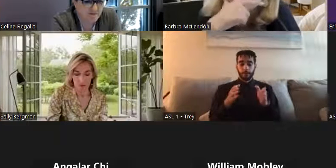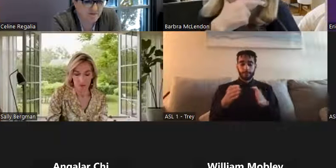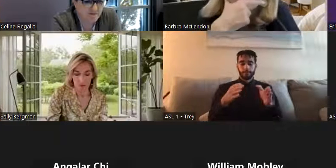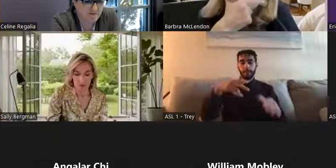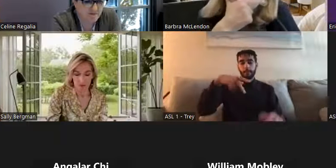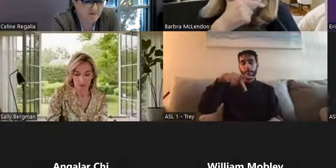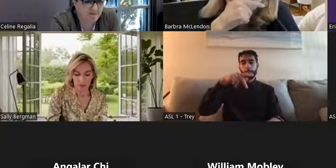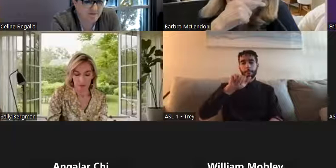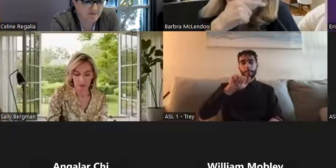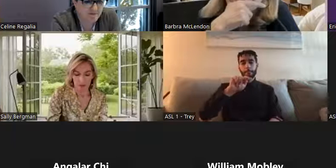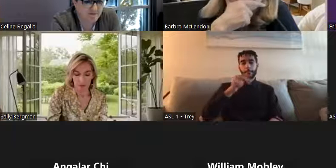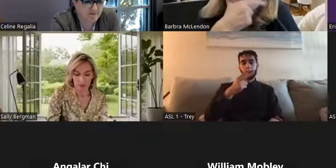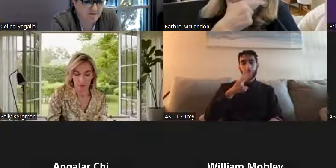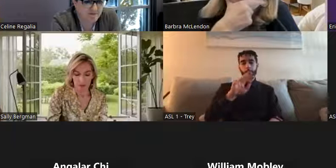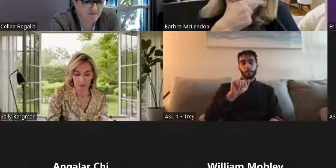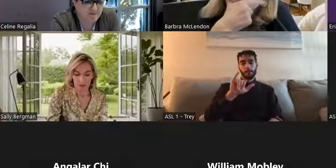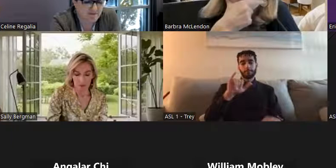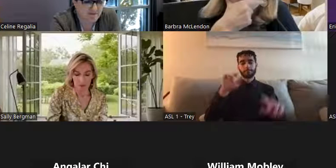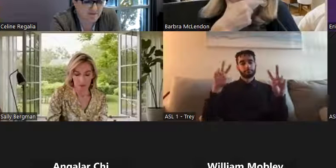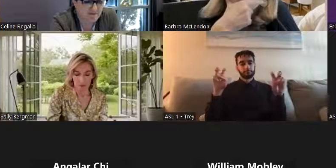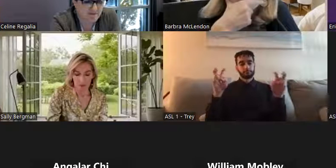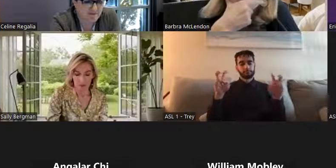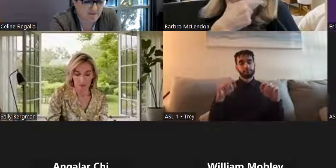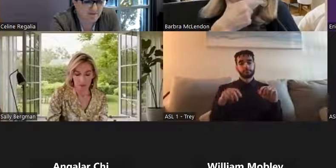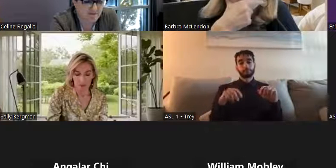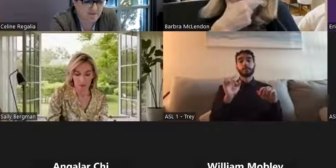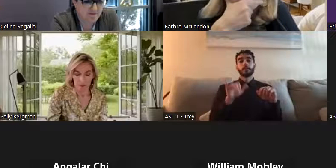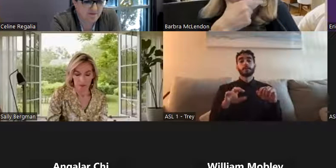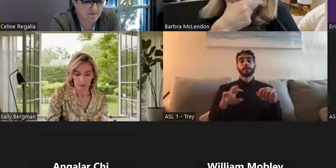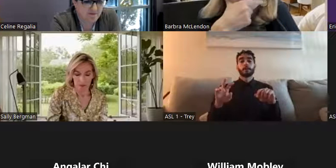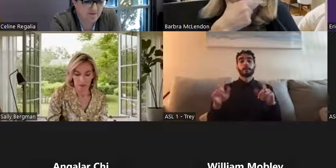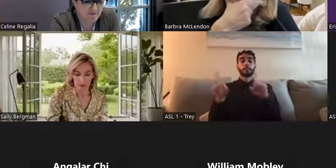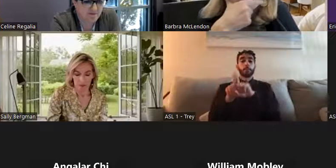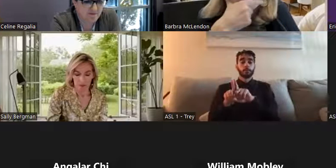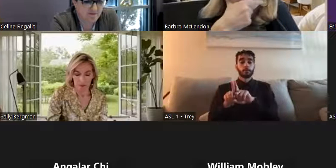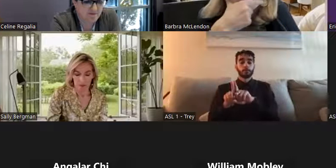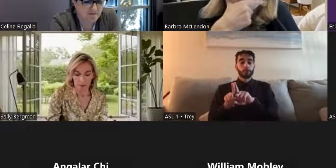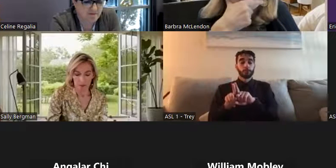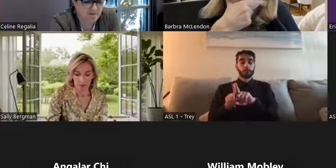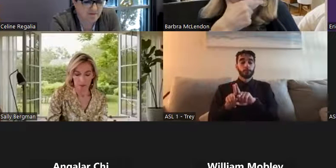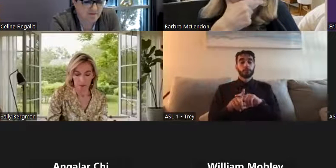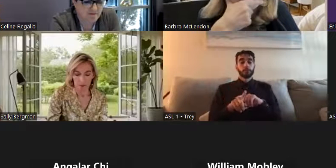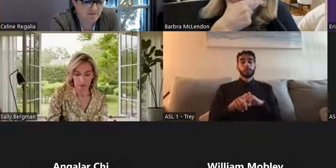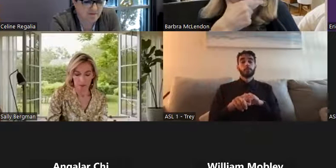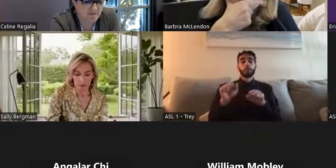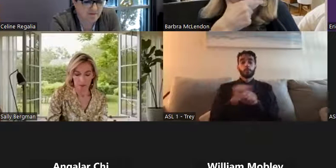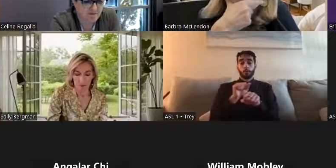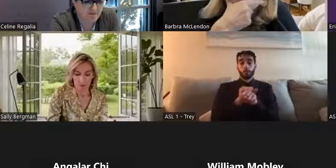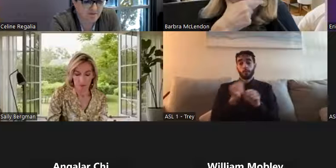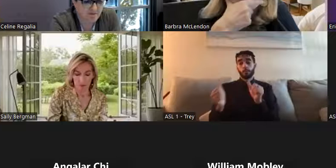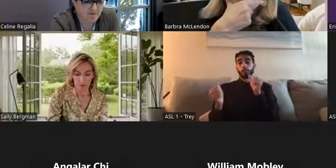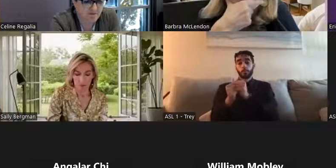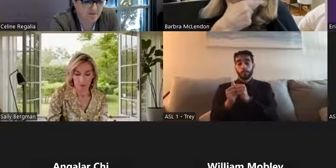in regards to caregiver, they're partnering up. They're actually working along the committee or along